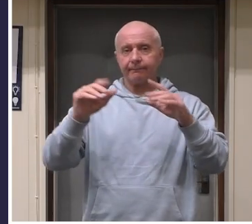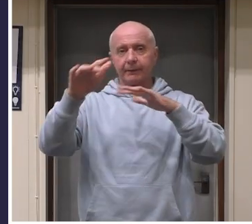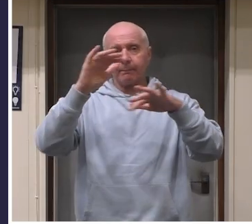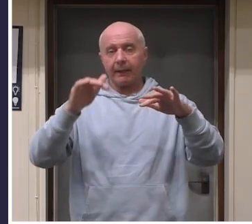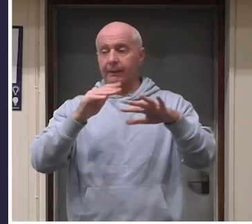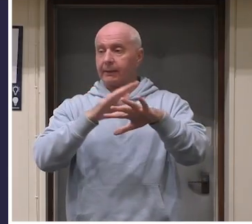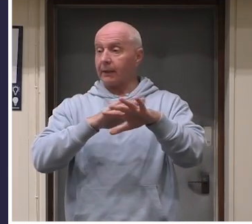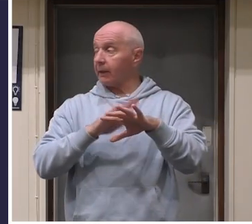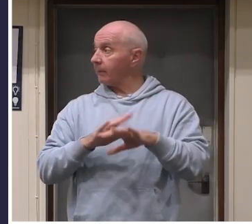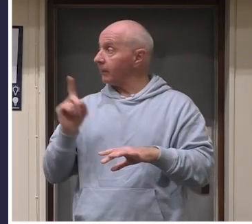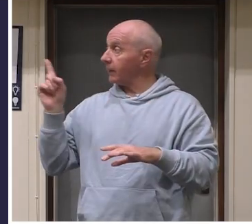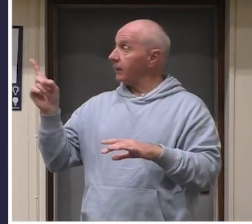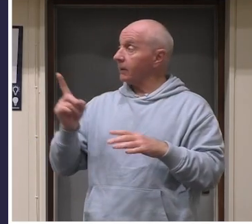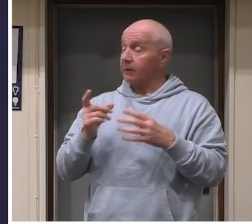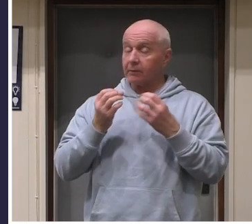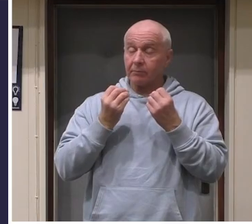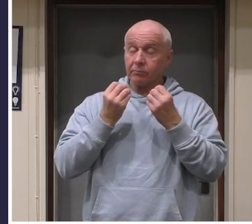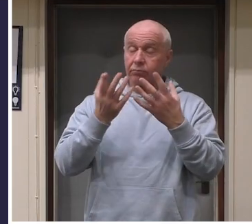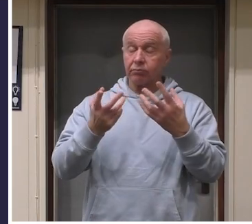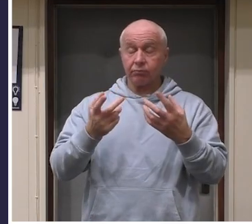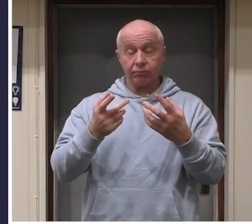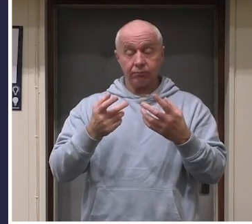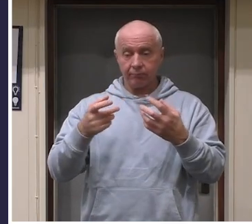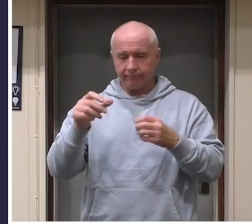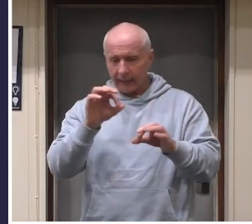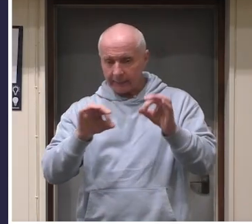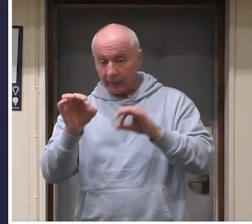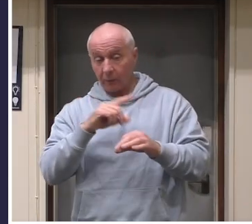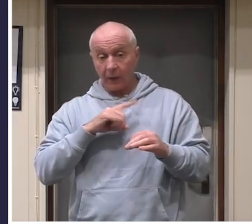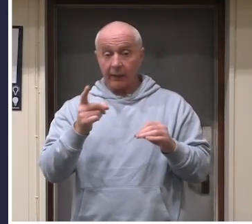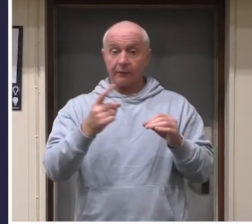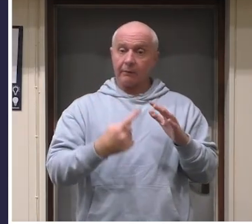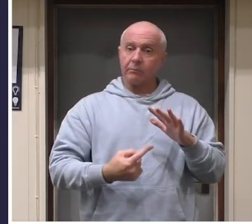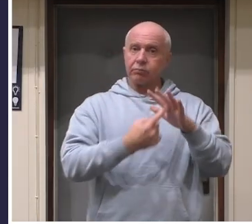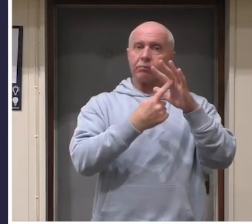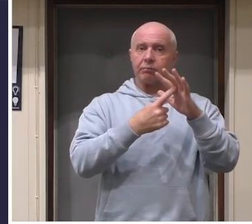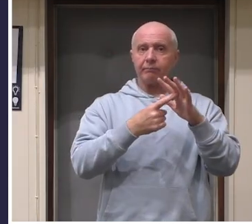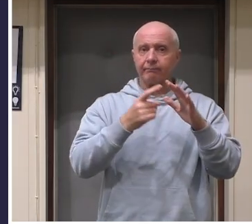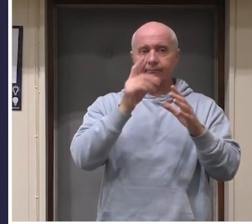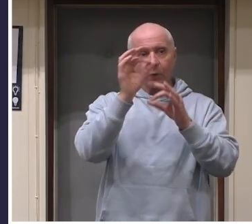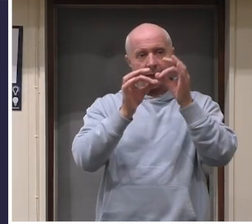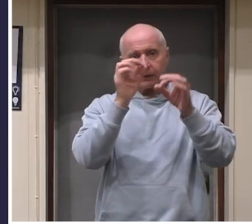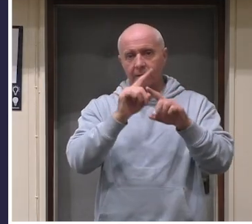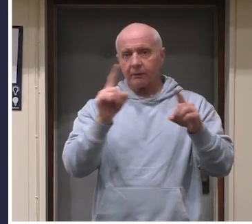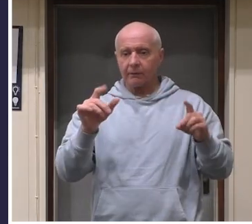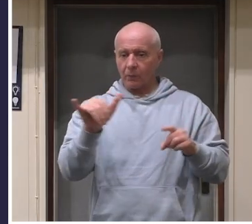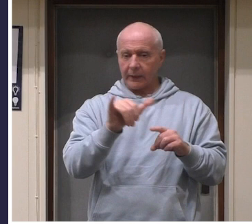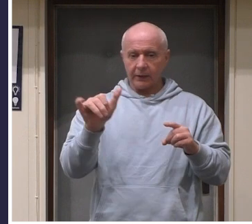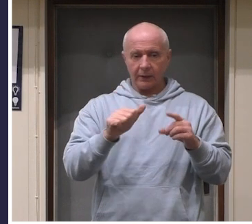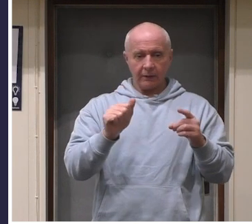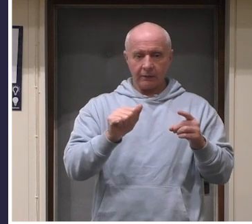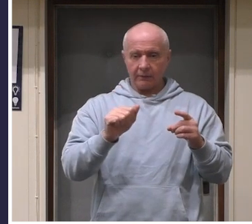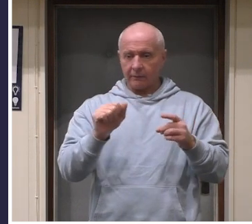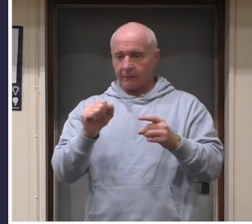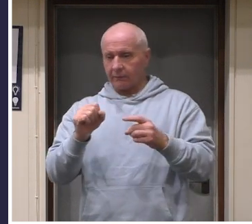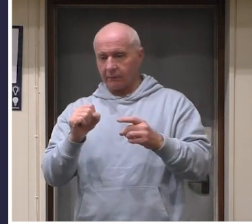because these are some of the most fundamental questions that are open and unknown in physics right now. Is which one of these is